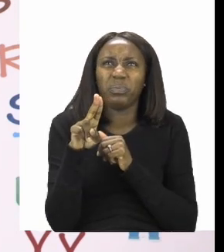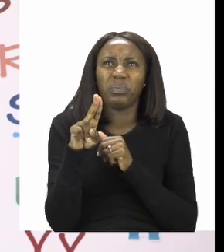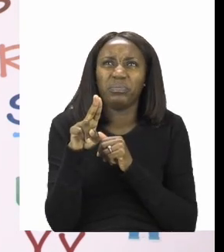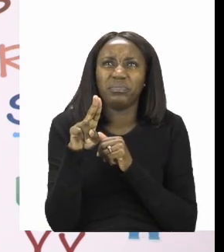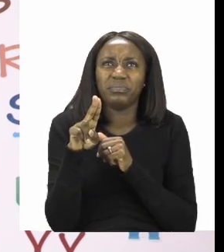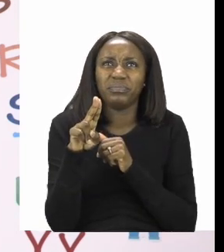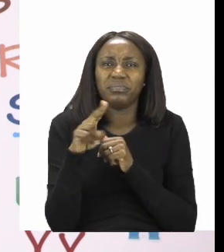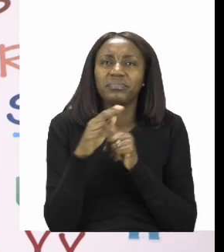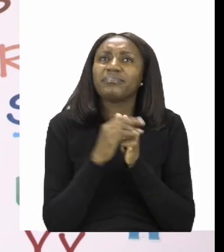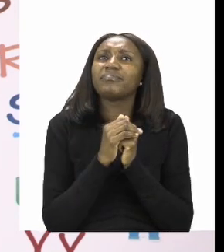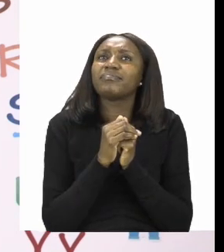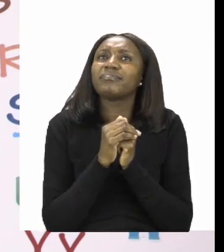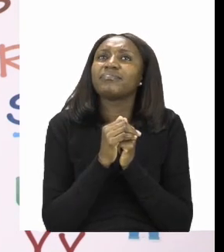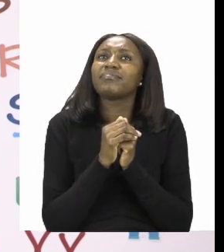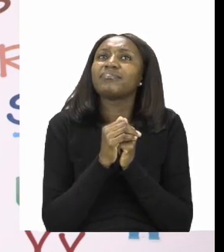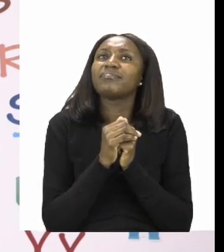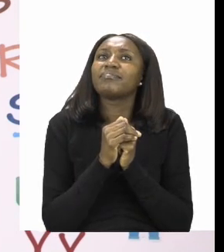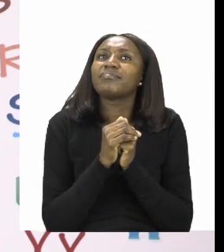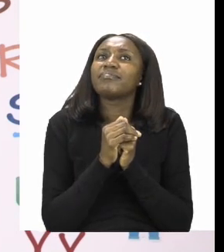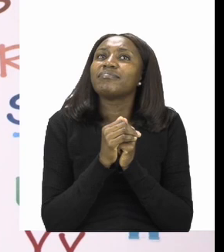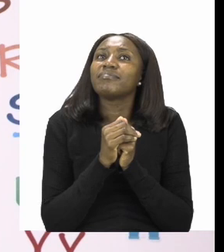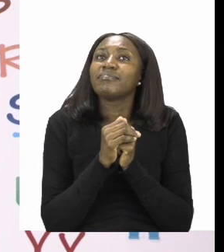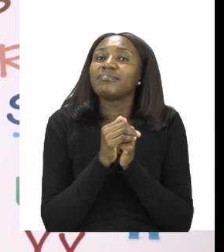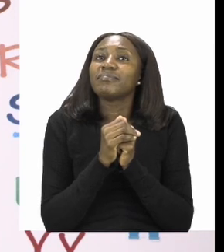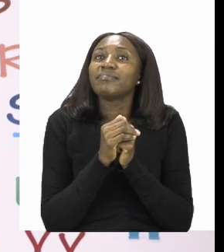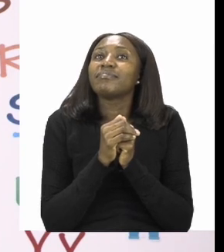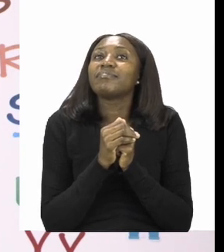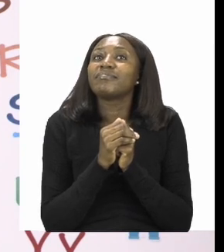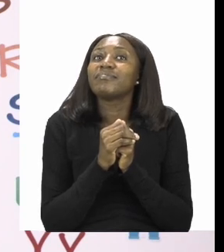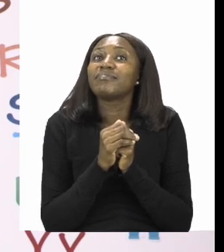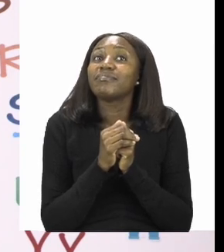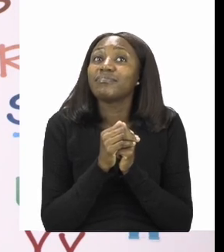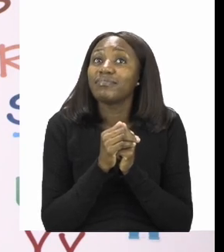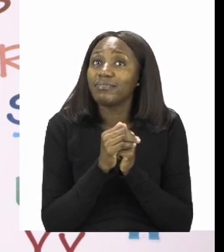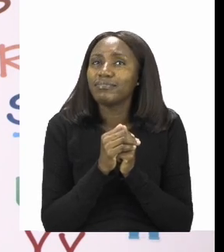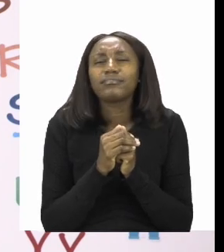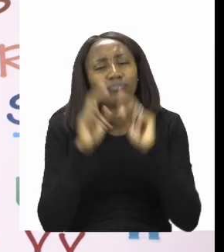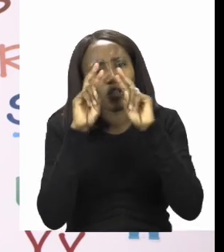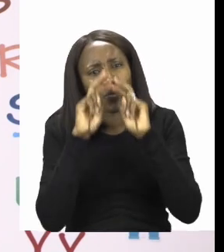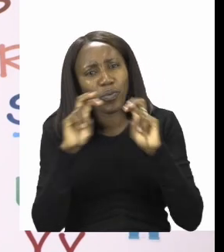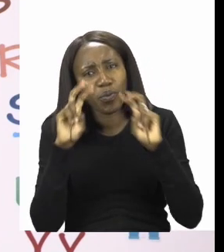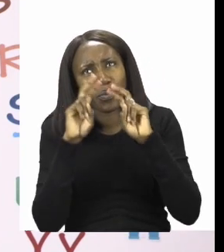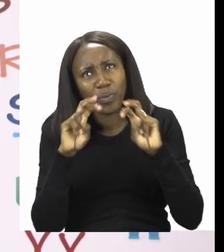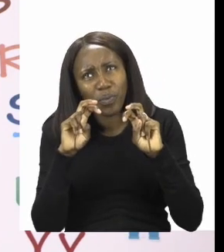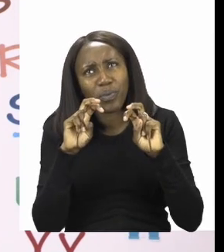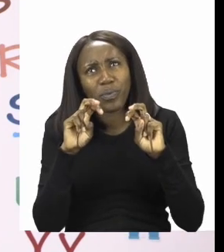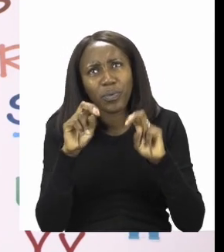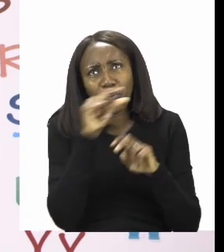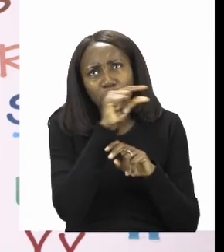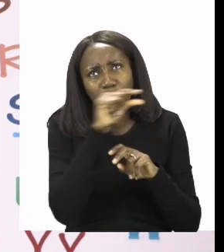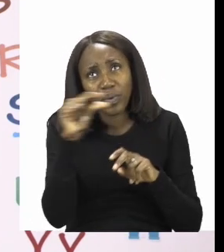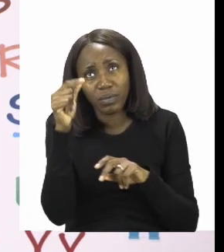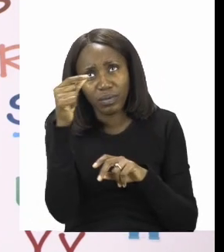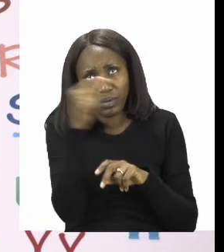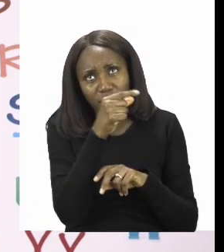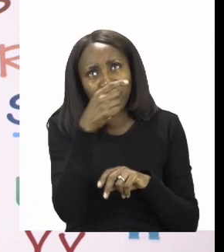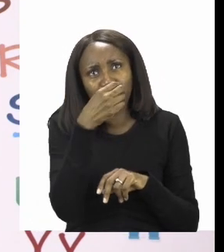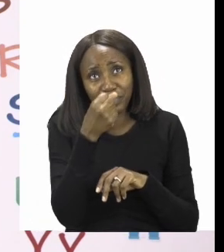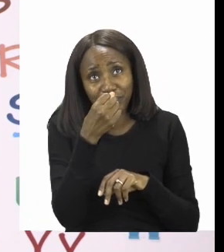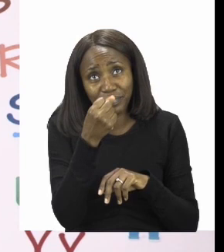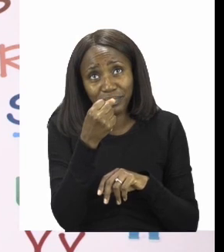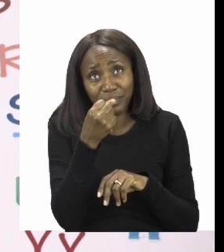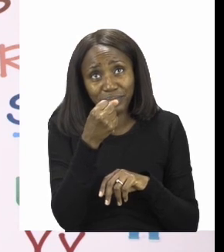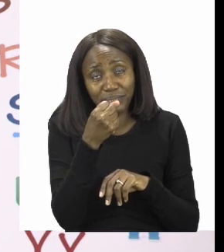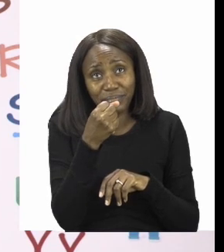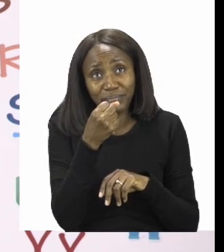please can you complete your exercise by finding the items that have G in them.